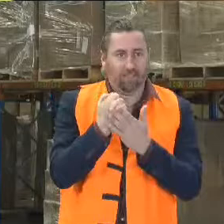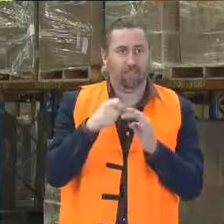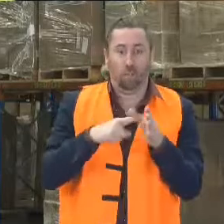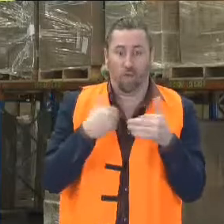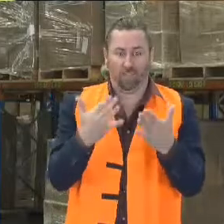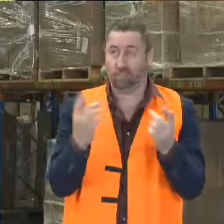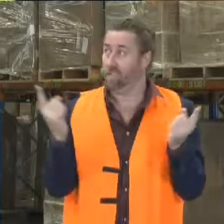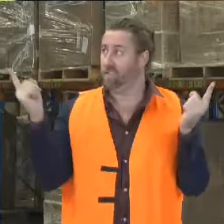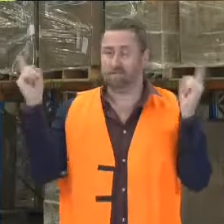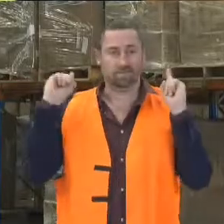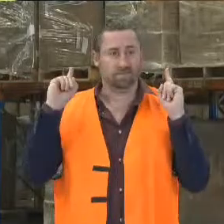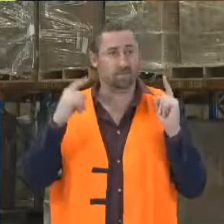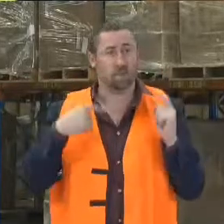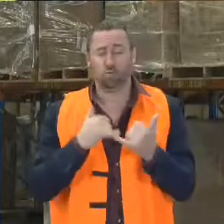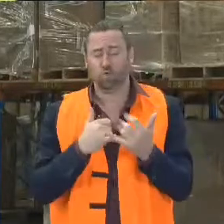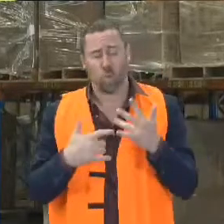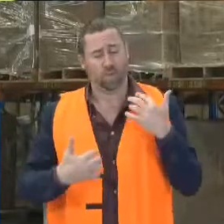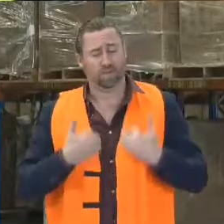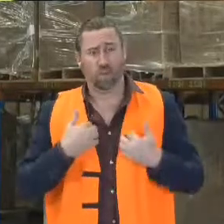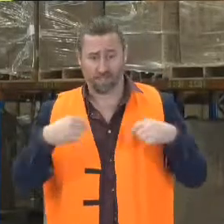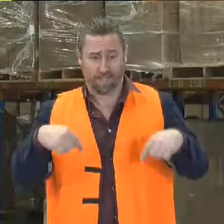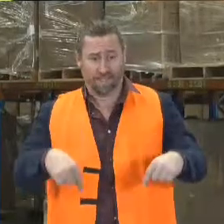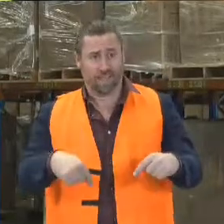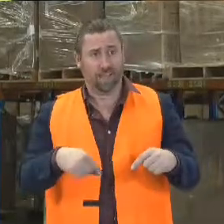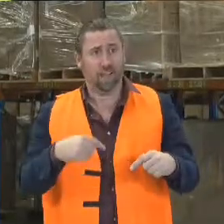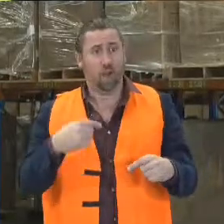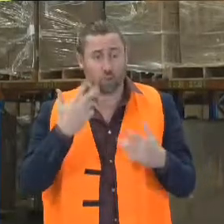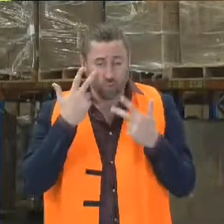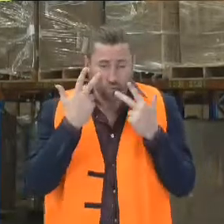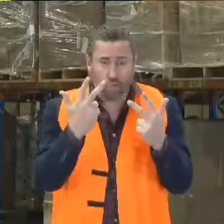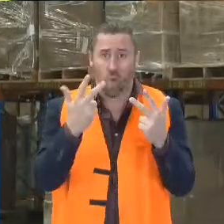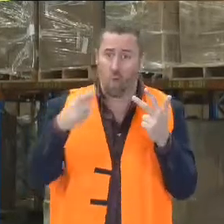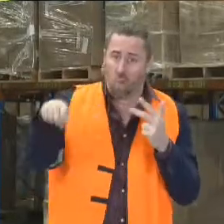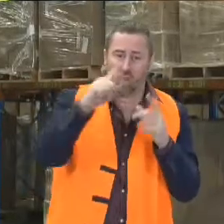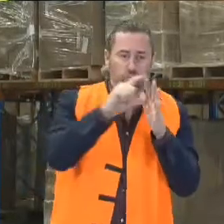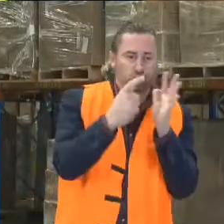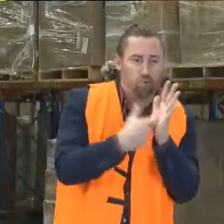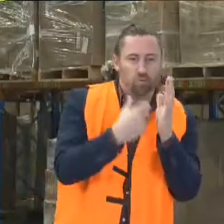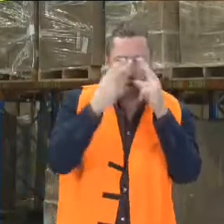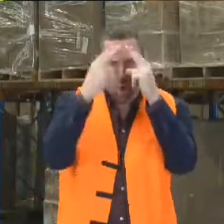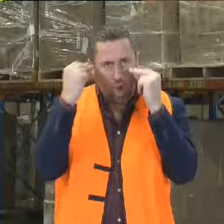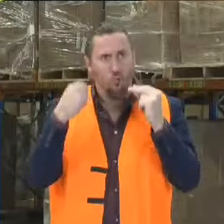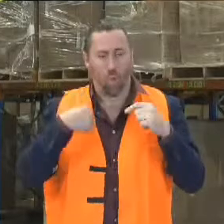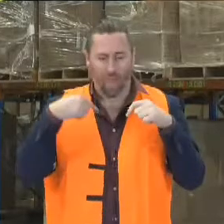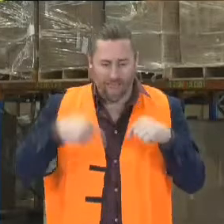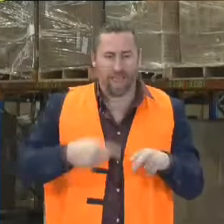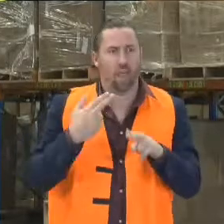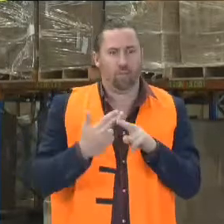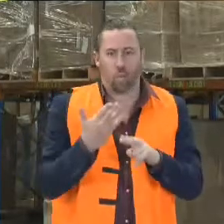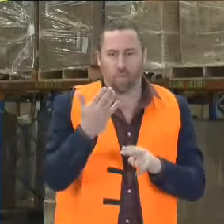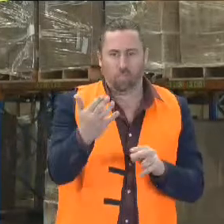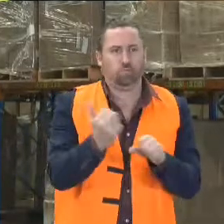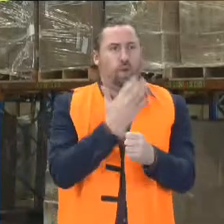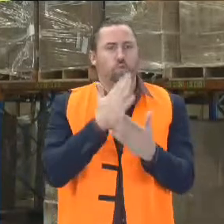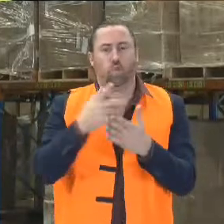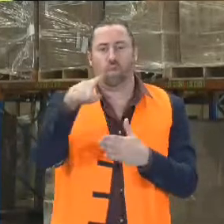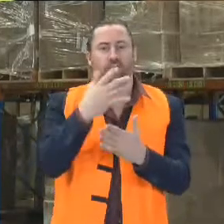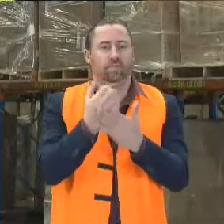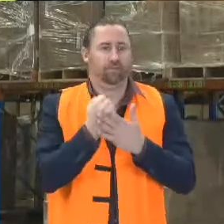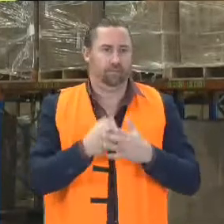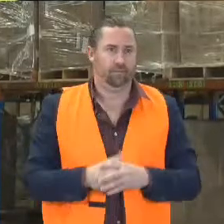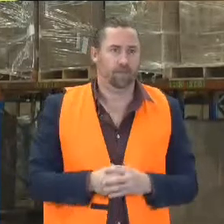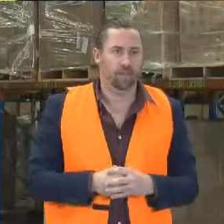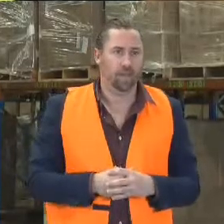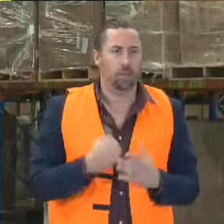facility and sharing with you the work that we have done to expand our critical supply stockpile. When I